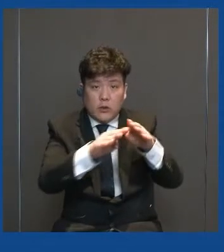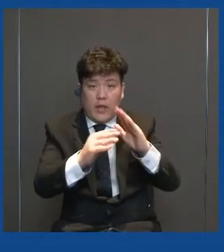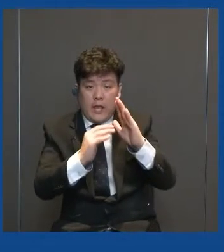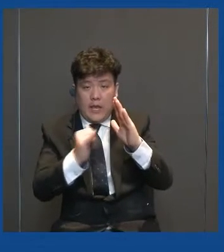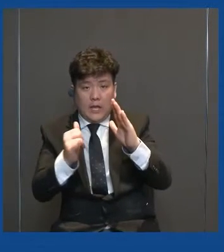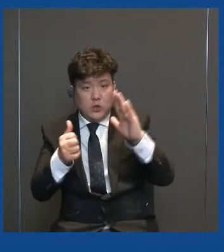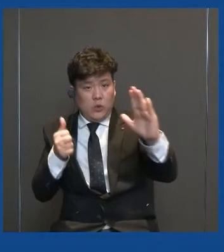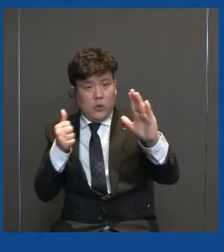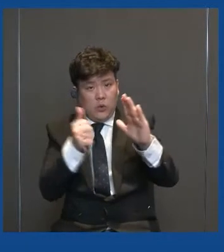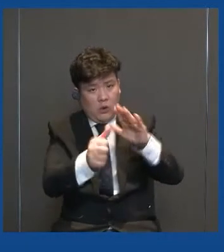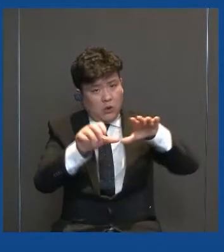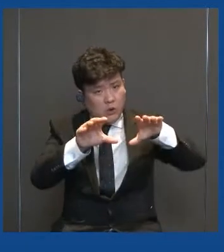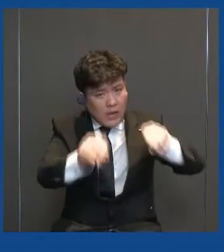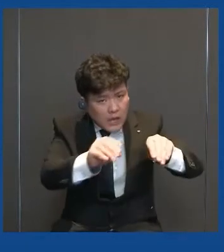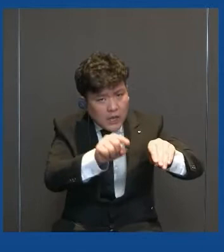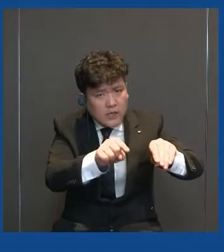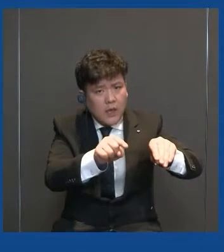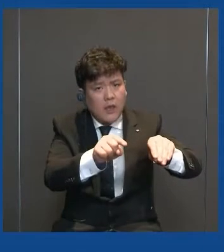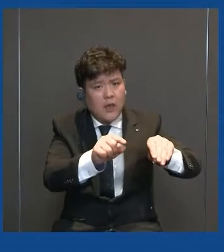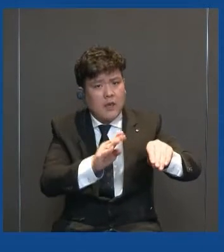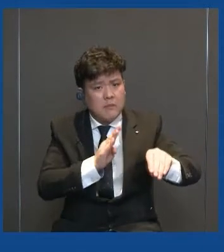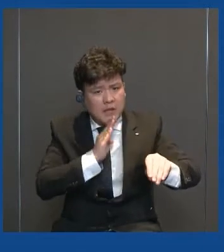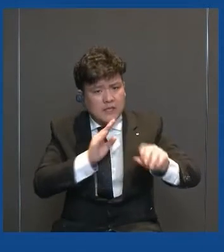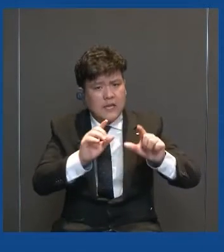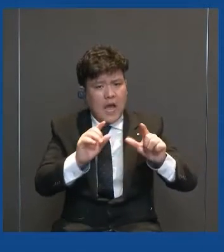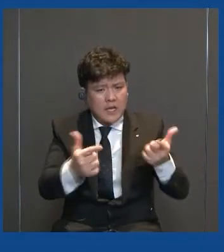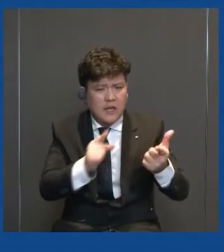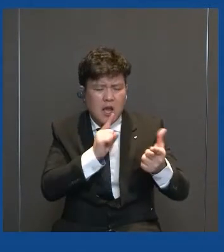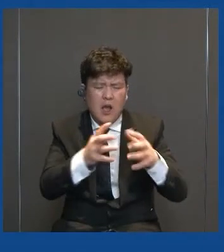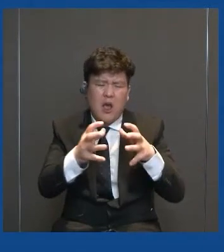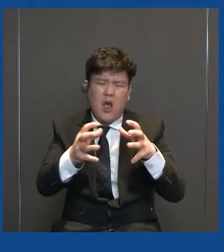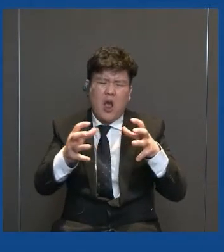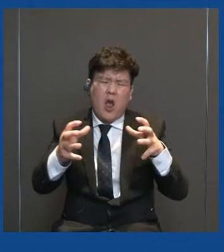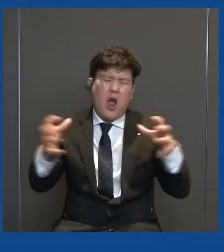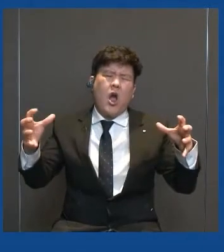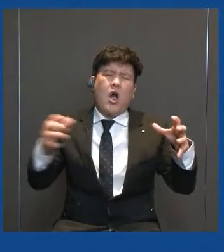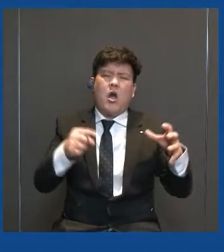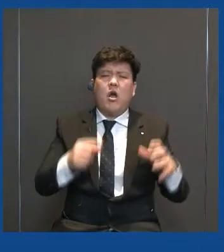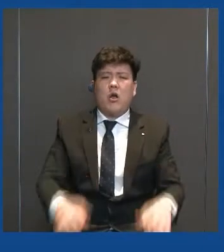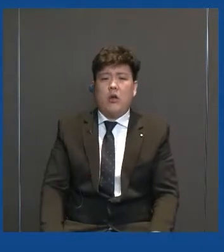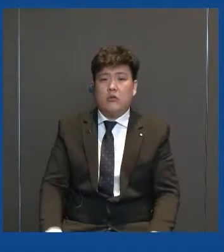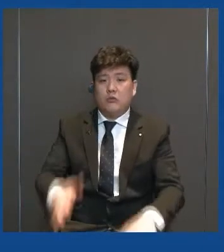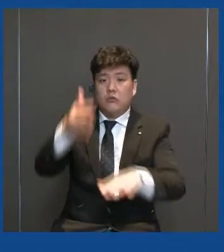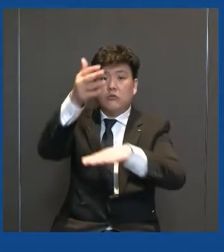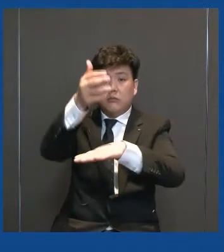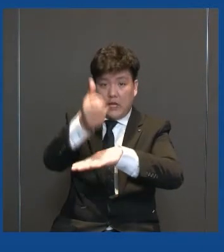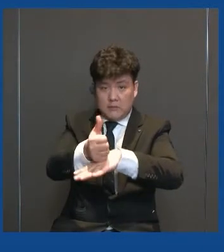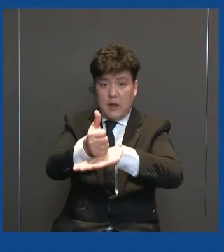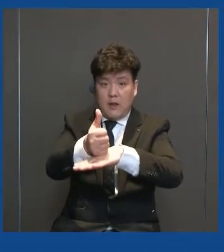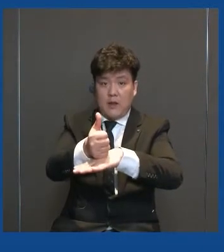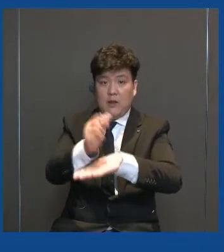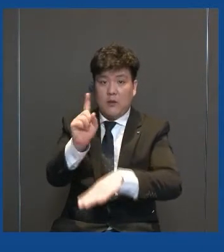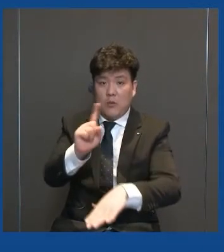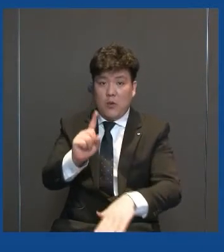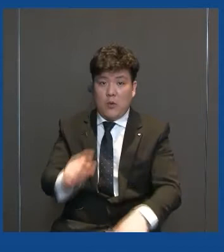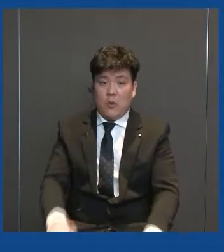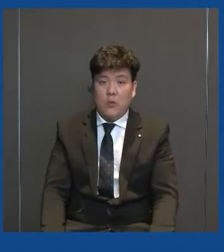years. The last one is access to wider healthcare services.